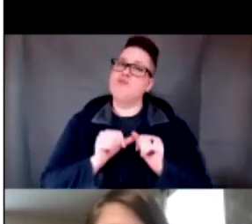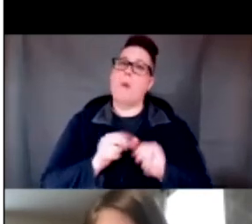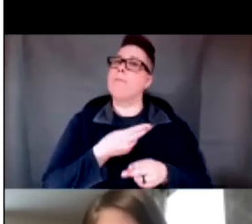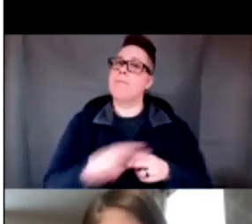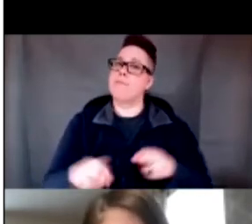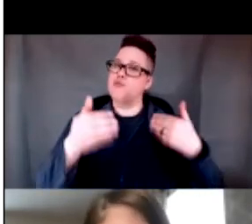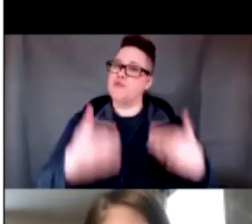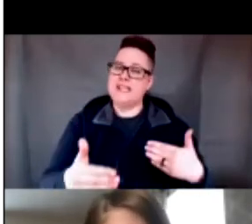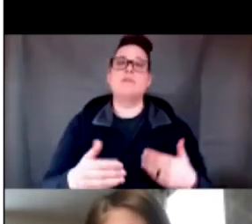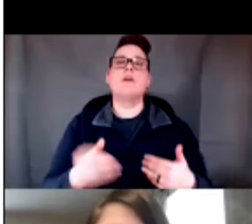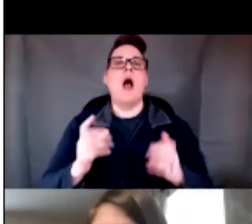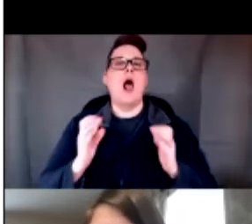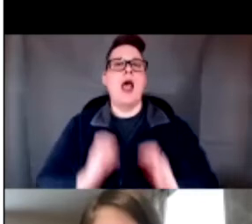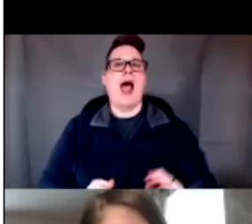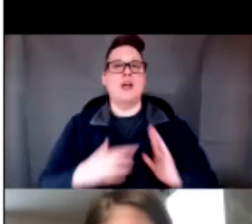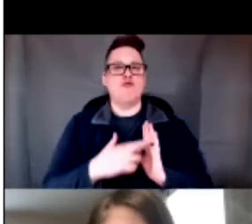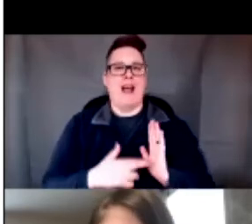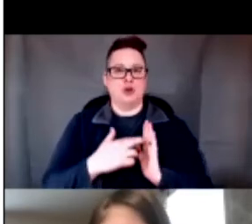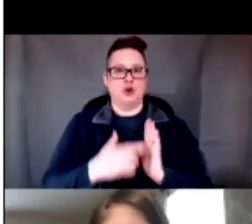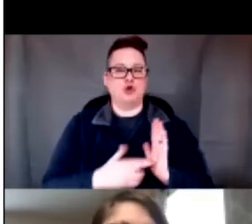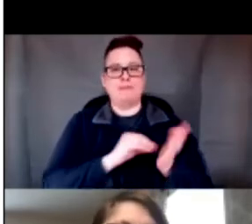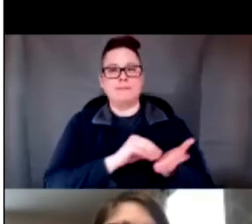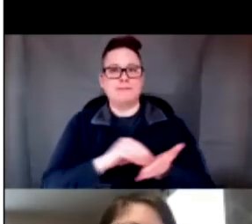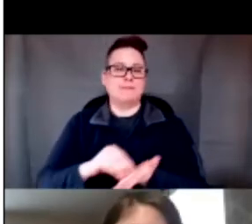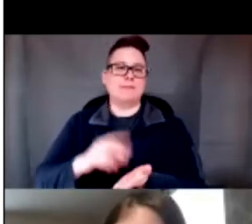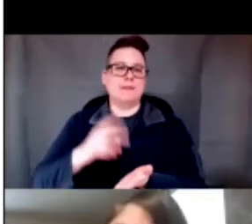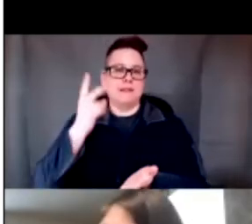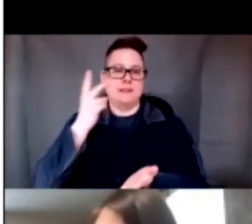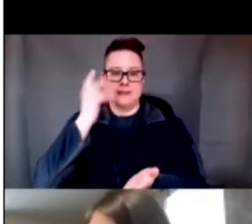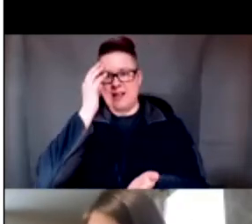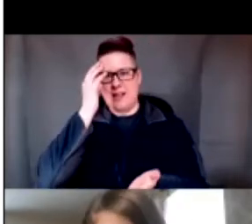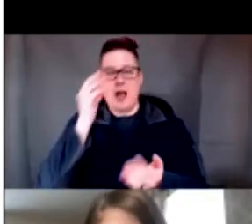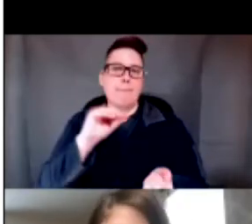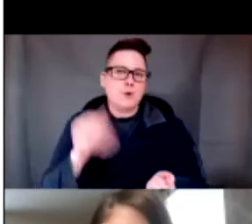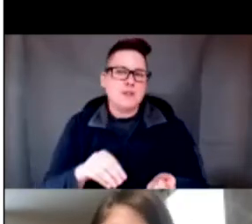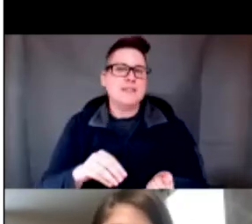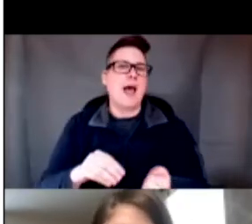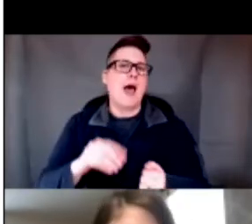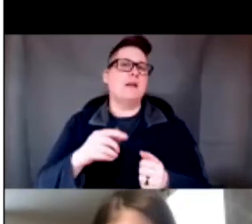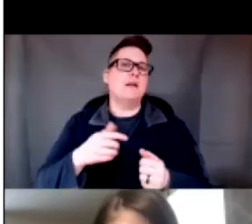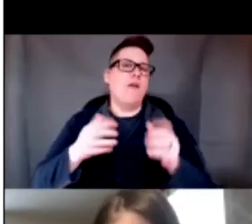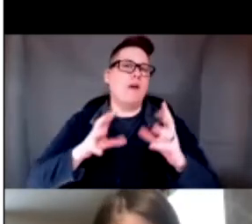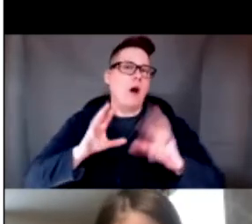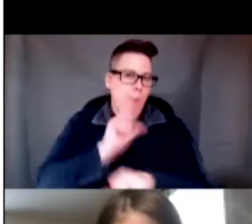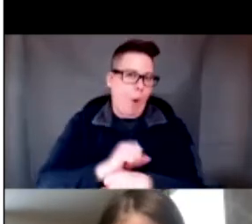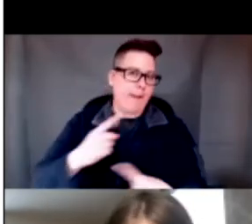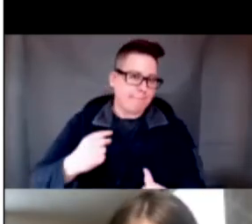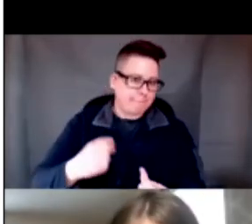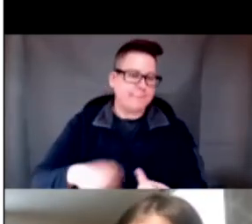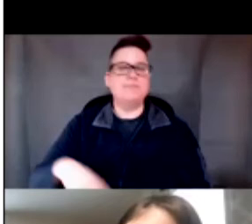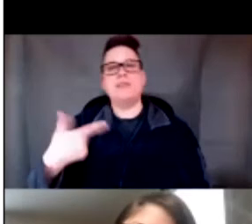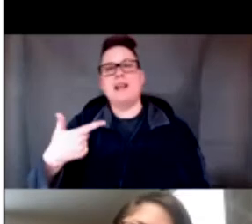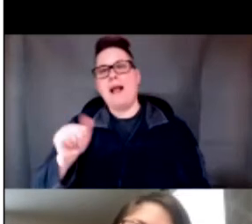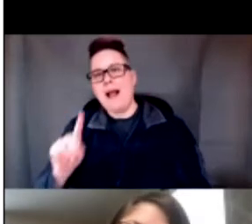client registry that tracks things like percentage of sessions attended, PHQ-9 and GAD-7 scores over